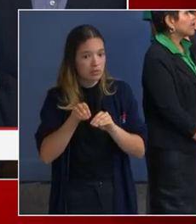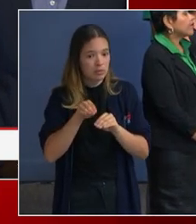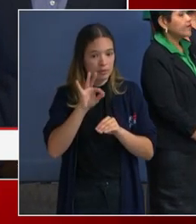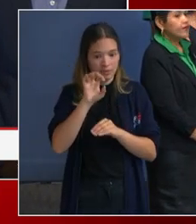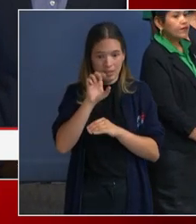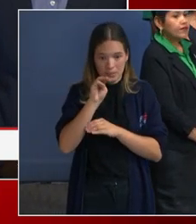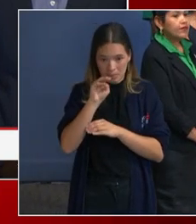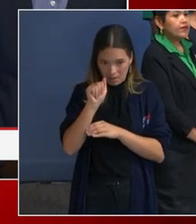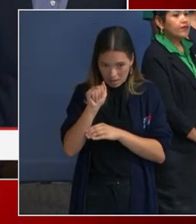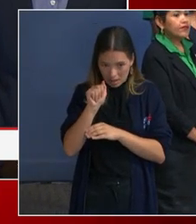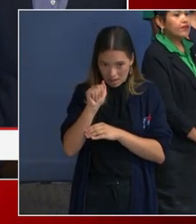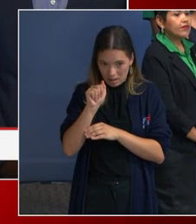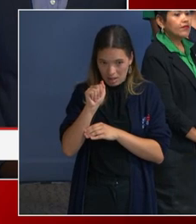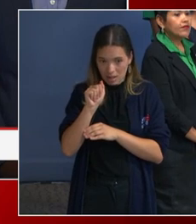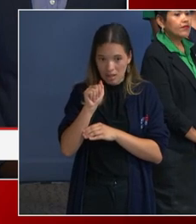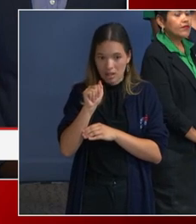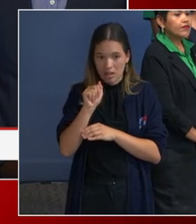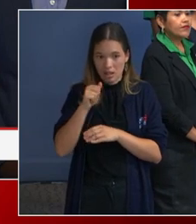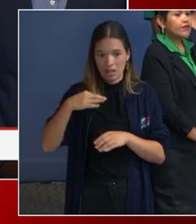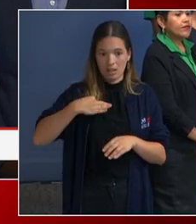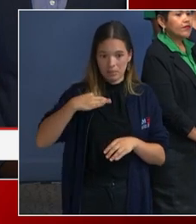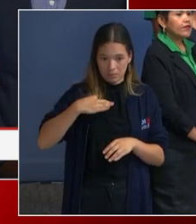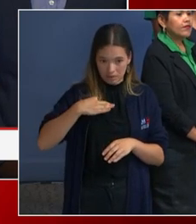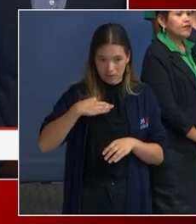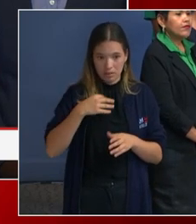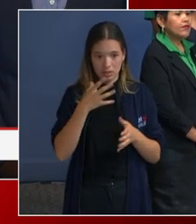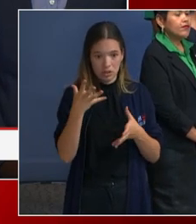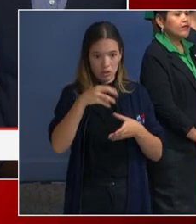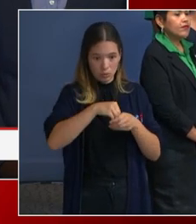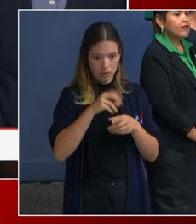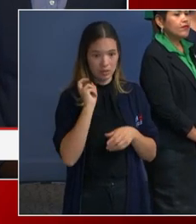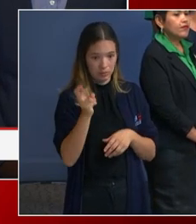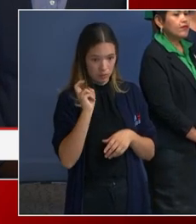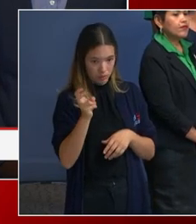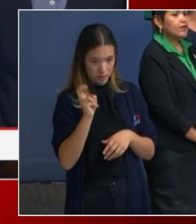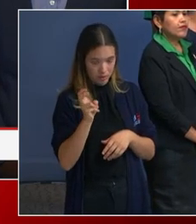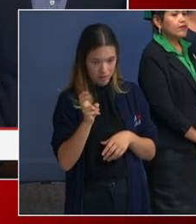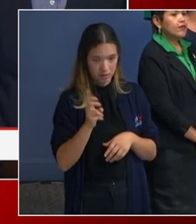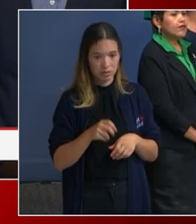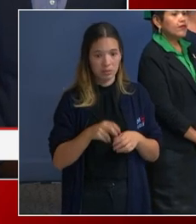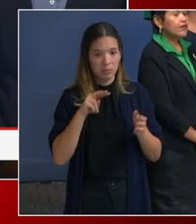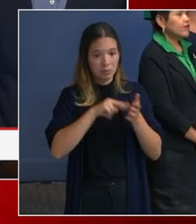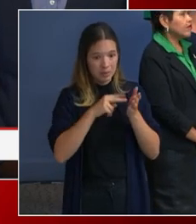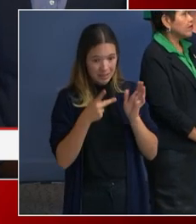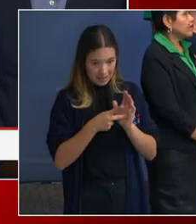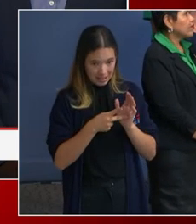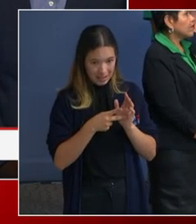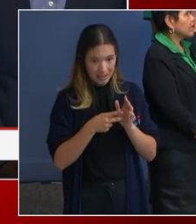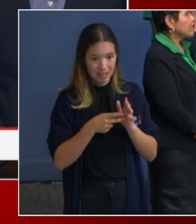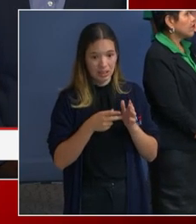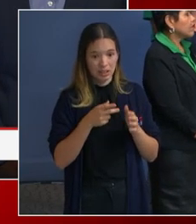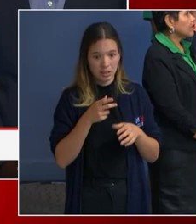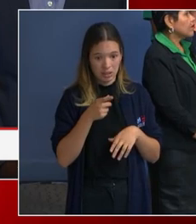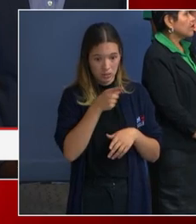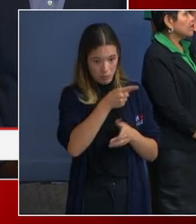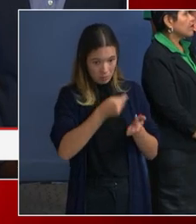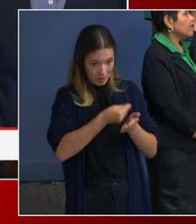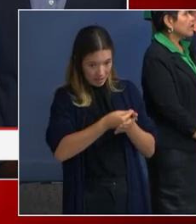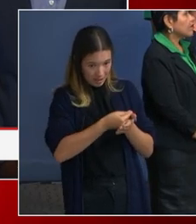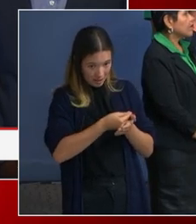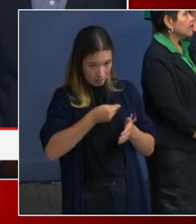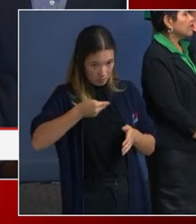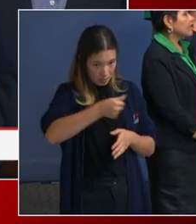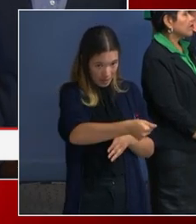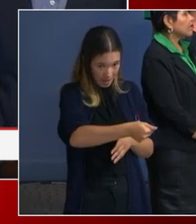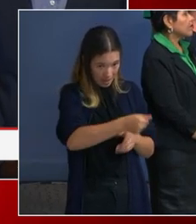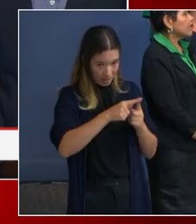transportation. So you're giving them the money and getting reimbursed, or FEMA's giving them the money directly? We will work with all of our